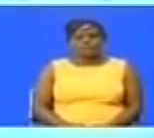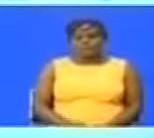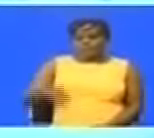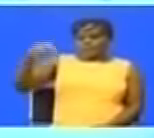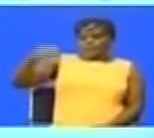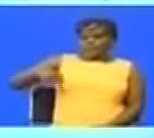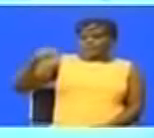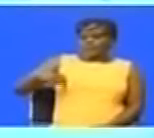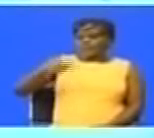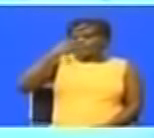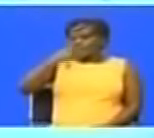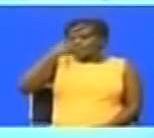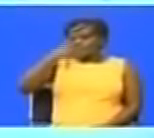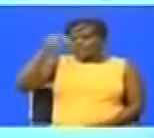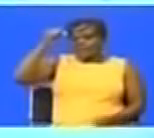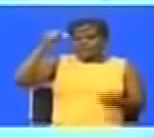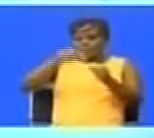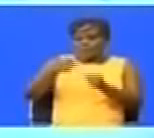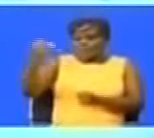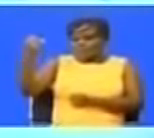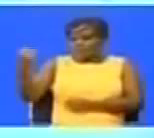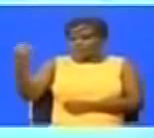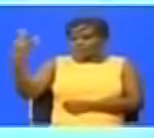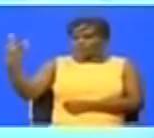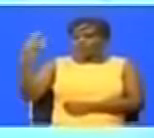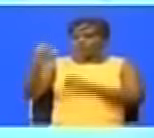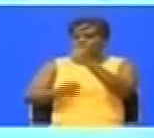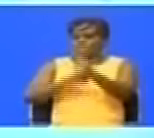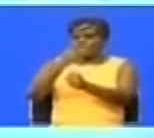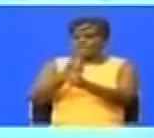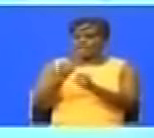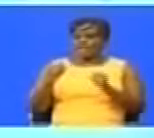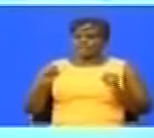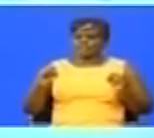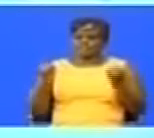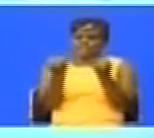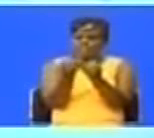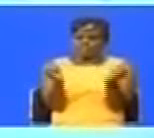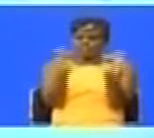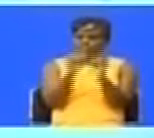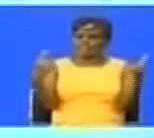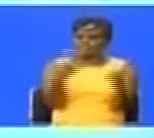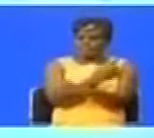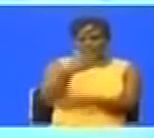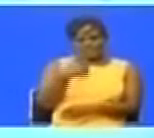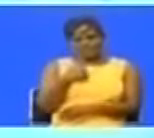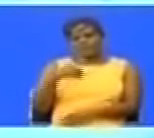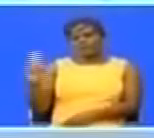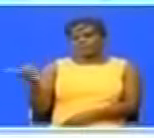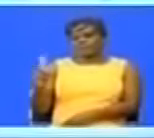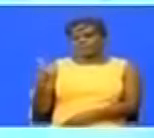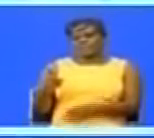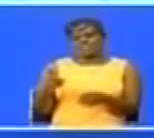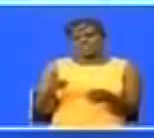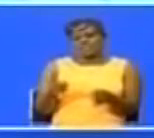Now, today, Tanzania commemorated 54 years of independence with a difference. Newly elected President John Magufuli, dressed